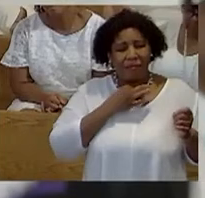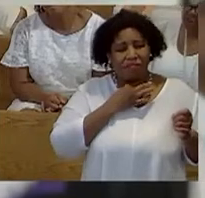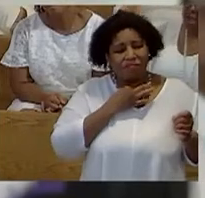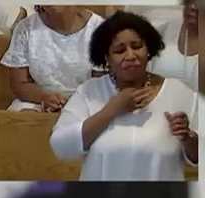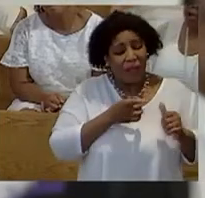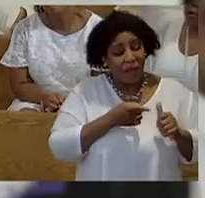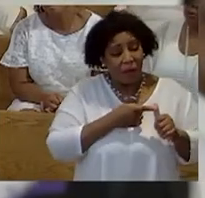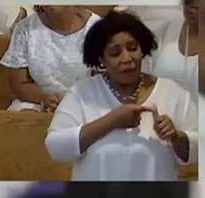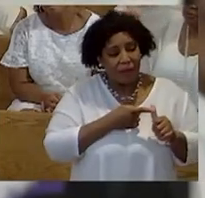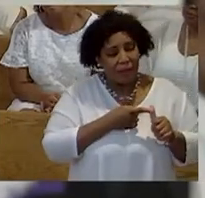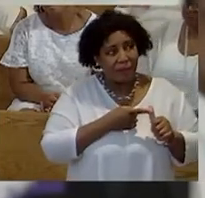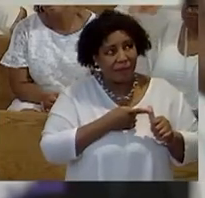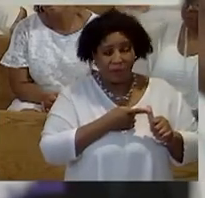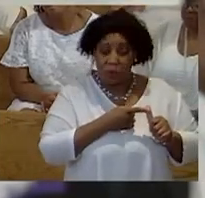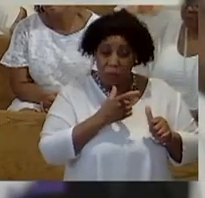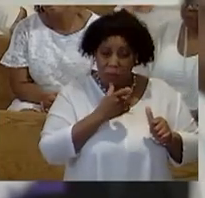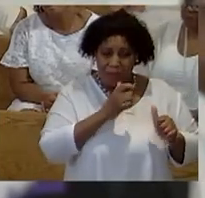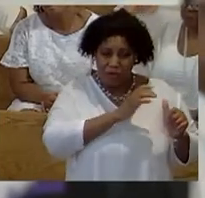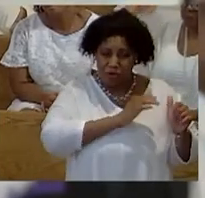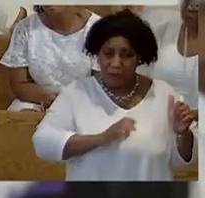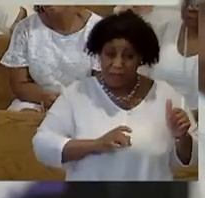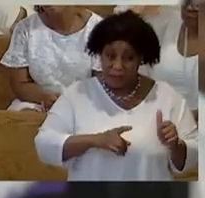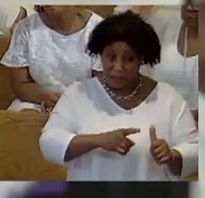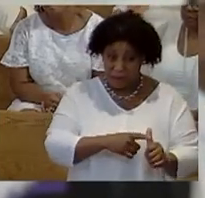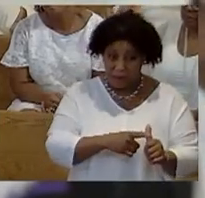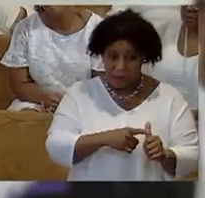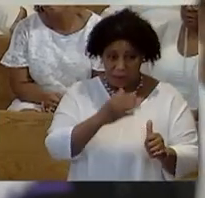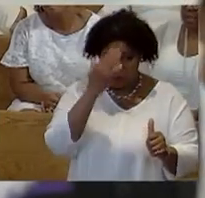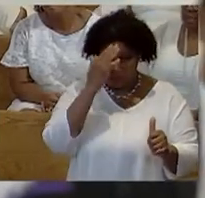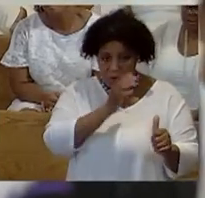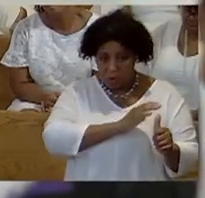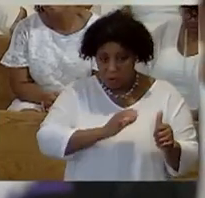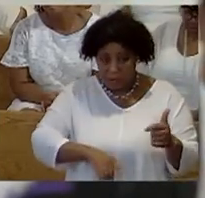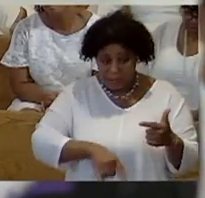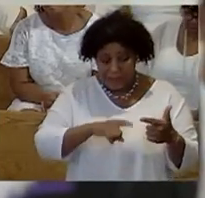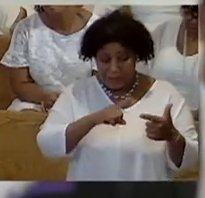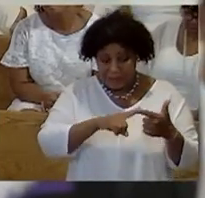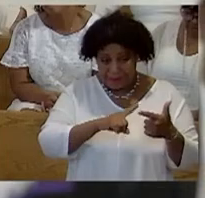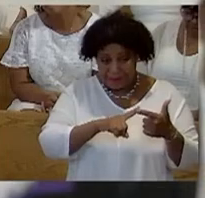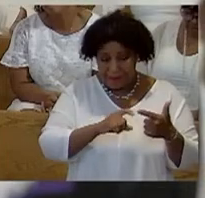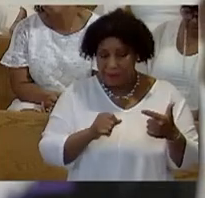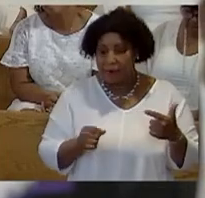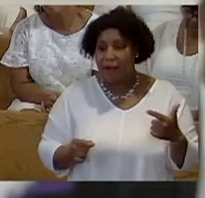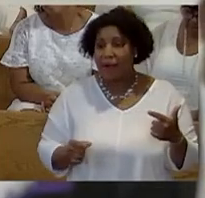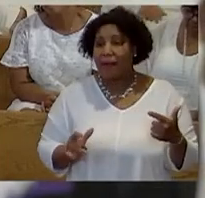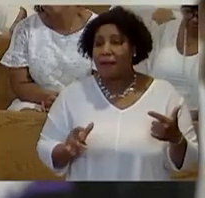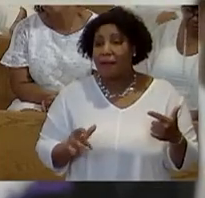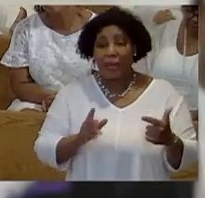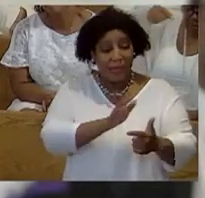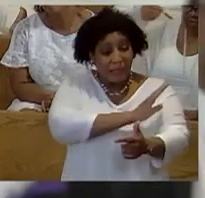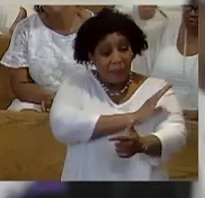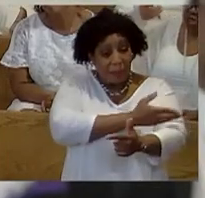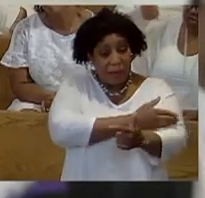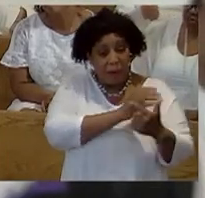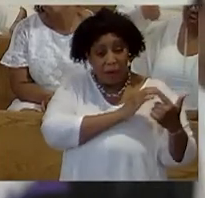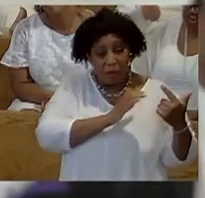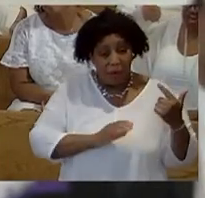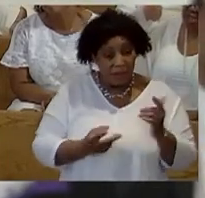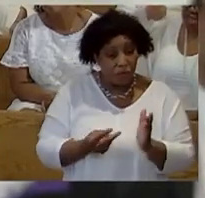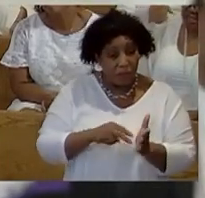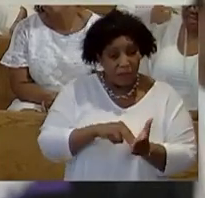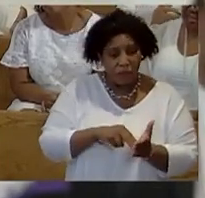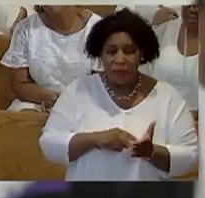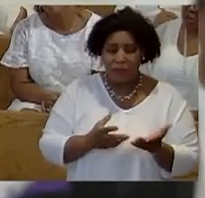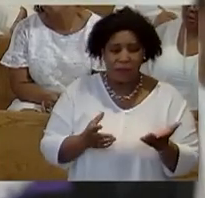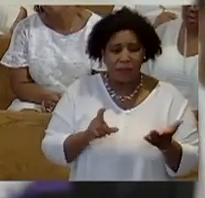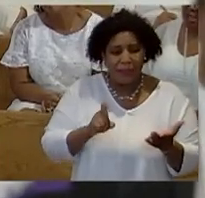all, Christ. So number one, you got to know Christ. Number two is that the power of Christ's resurrection. You